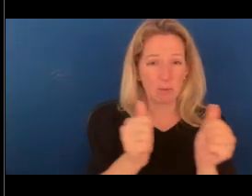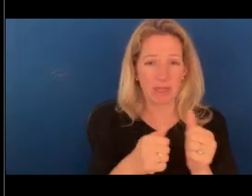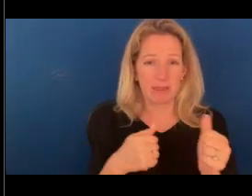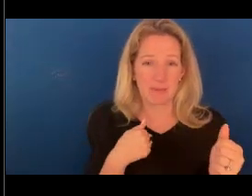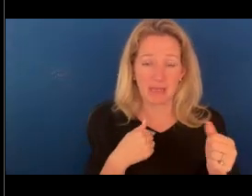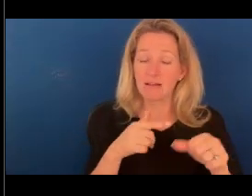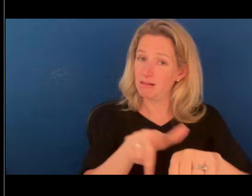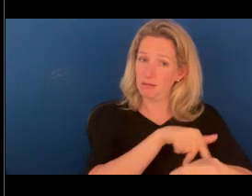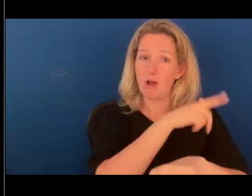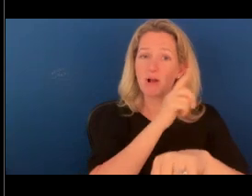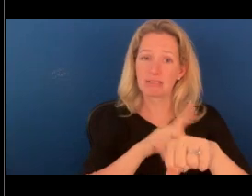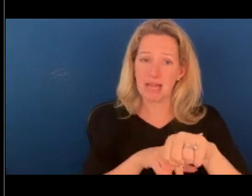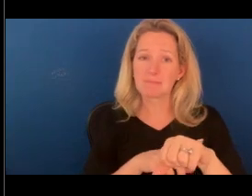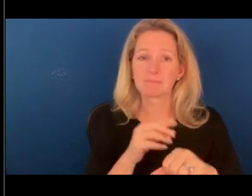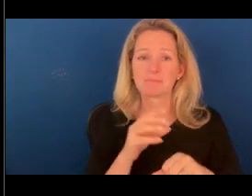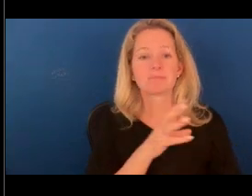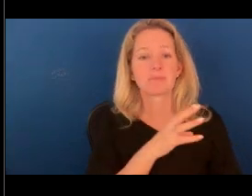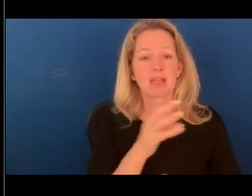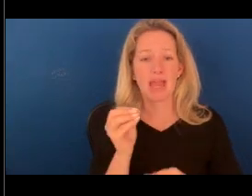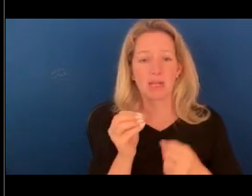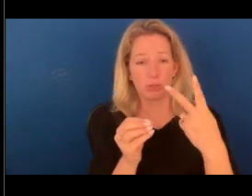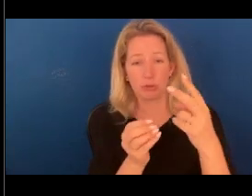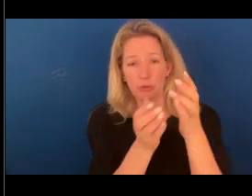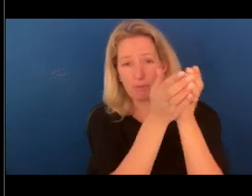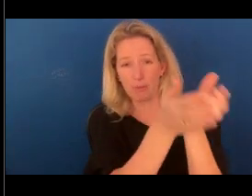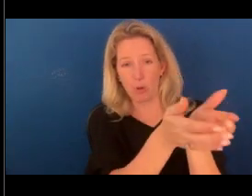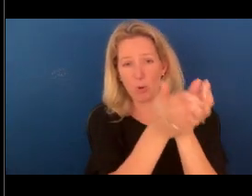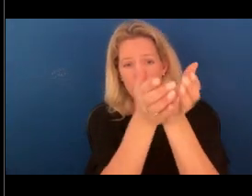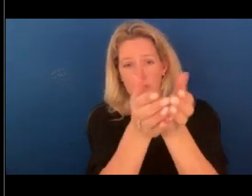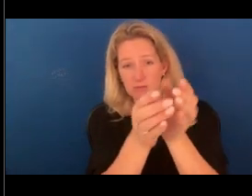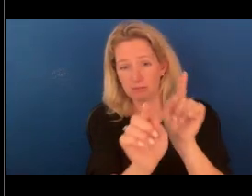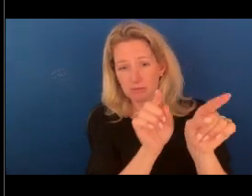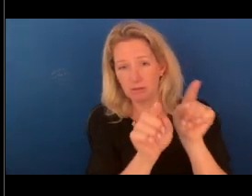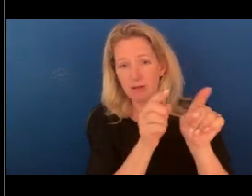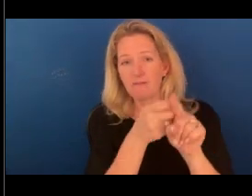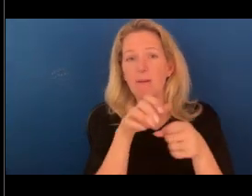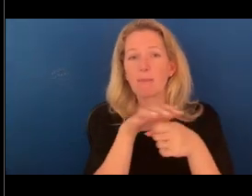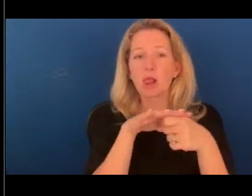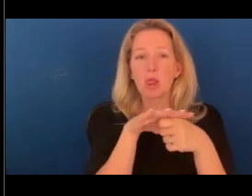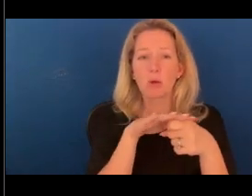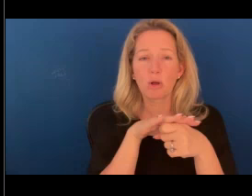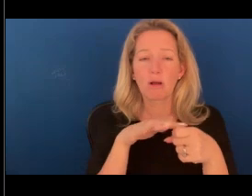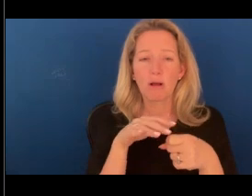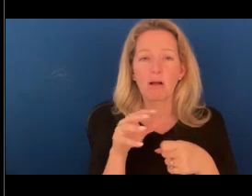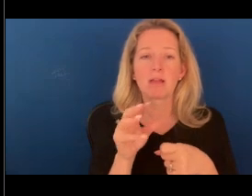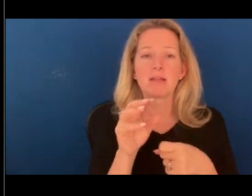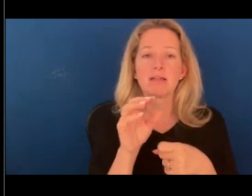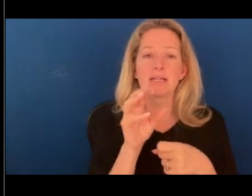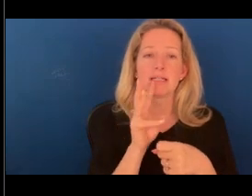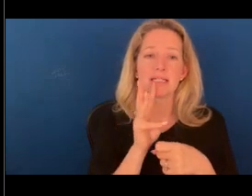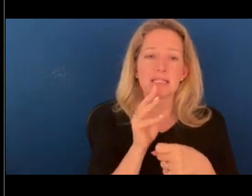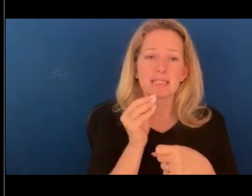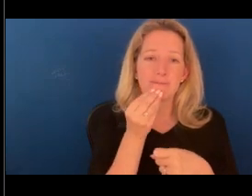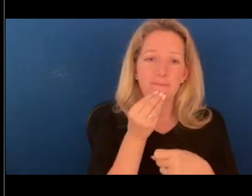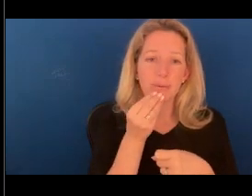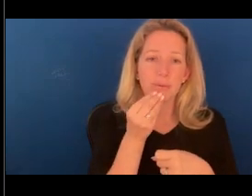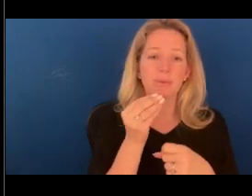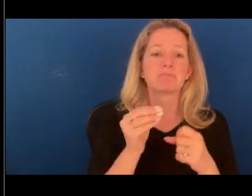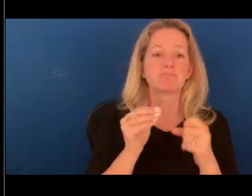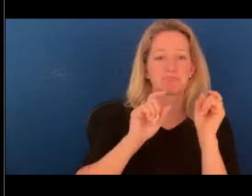long period. And then the 2 boats in the back were from a local seafood tender that donated 2 100-foot